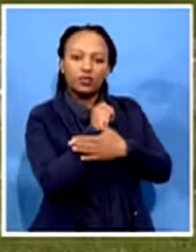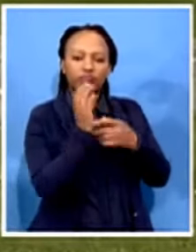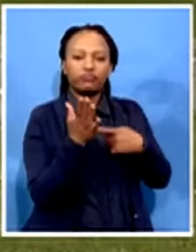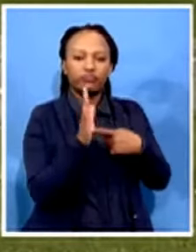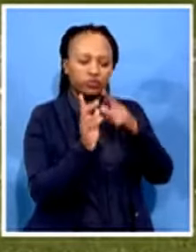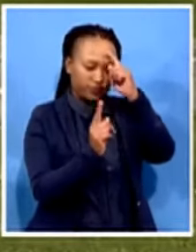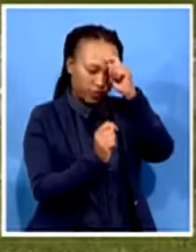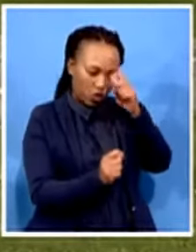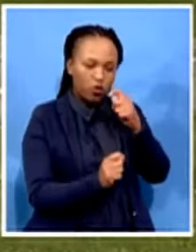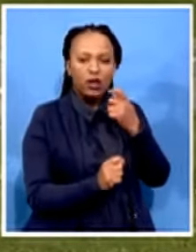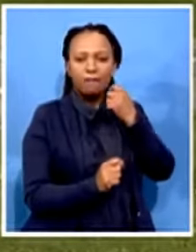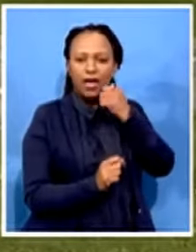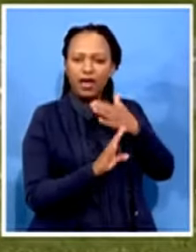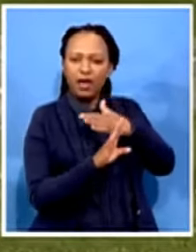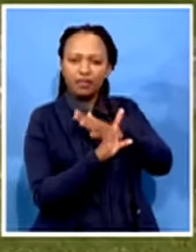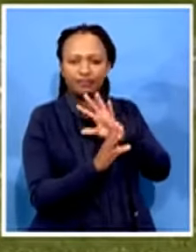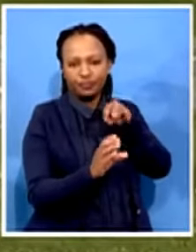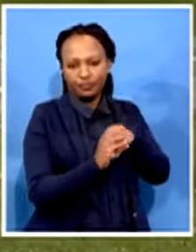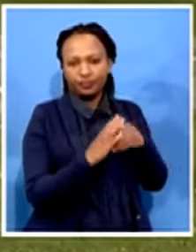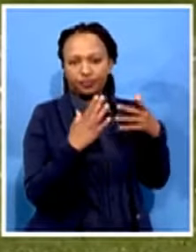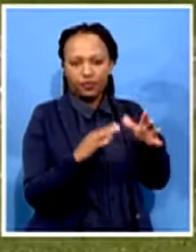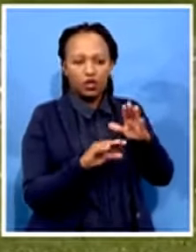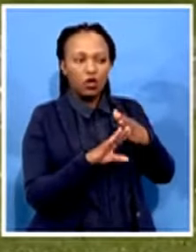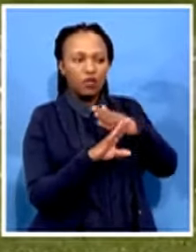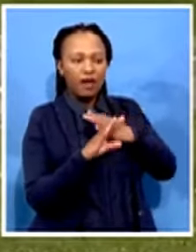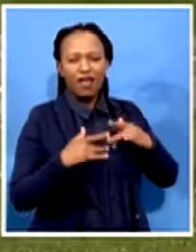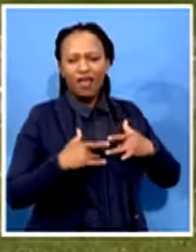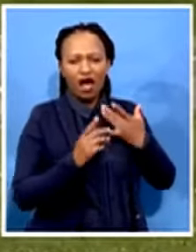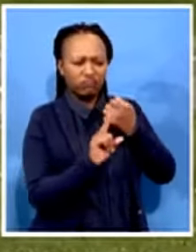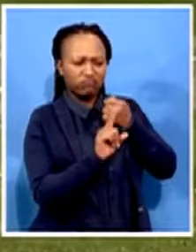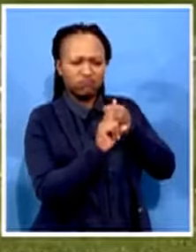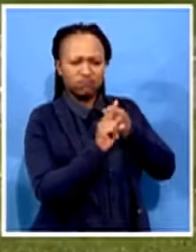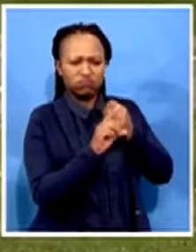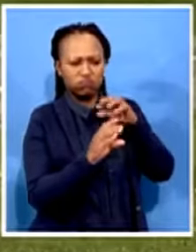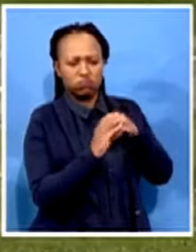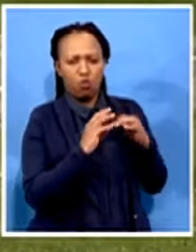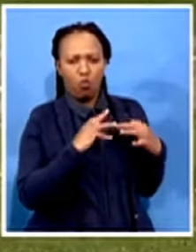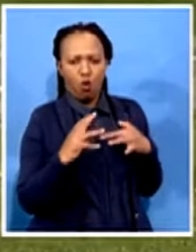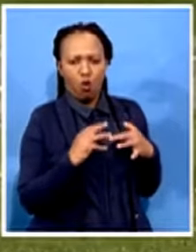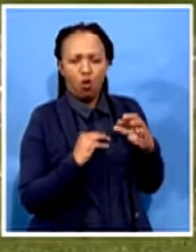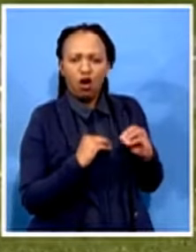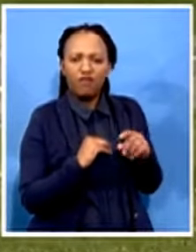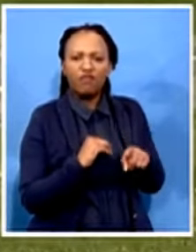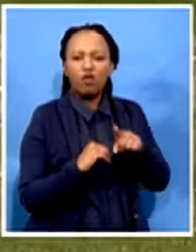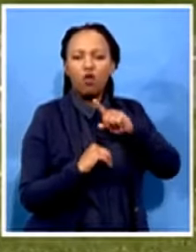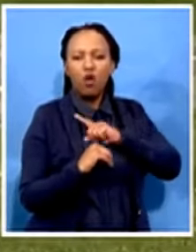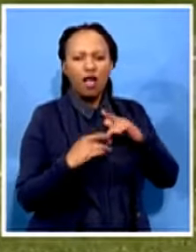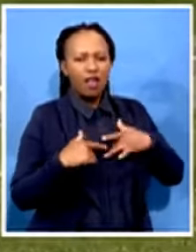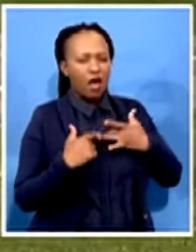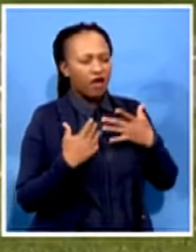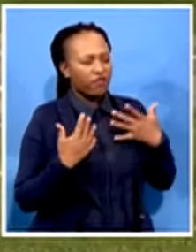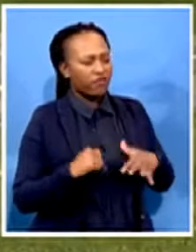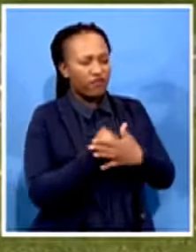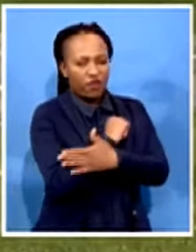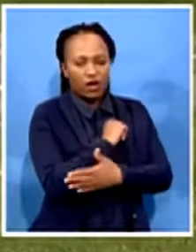some instances laid down their lives, but also who have sacrificed greatly for their country. A memorial service as well as a